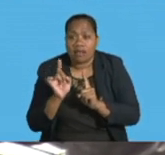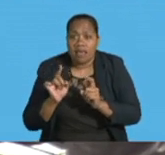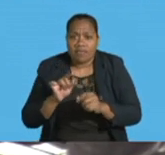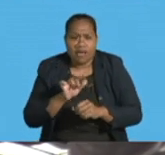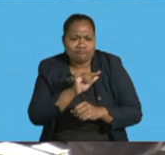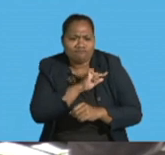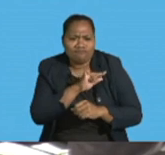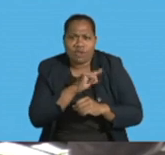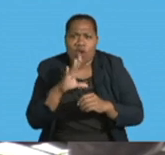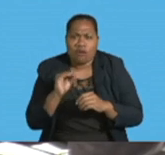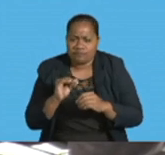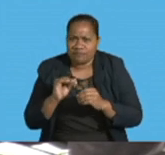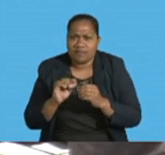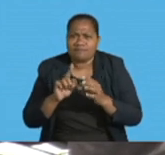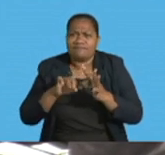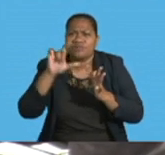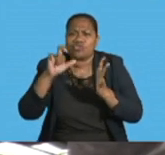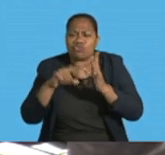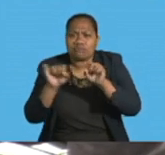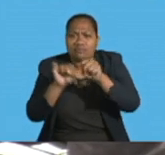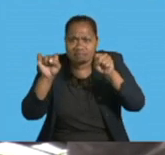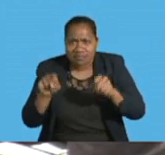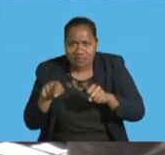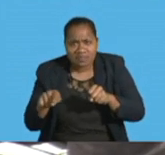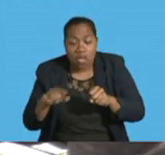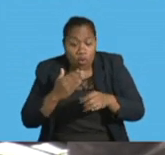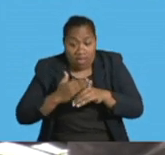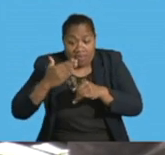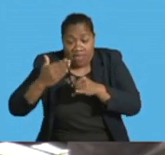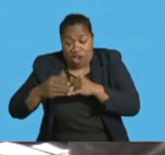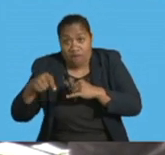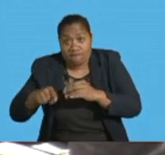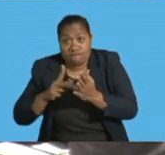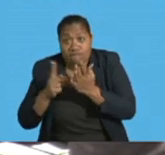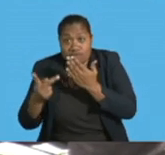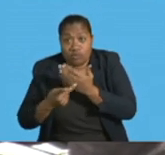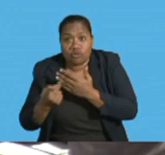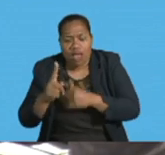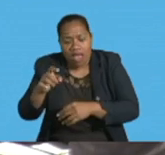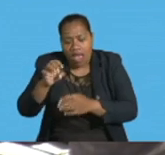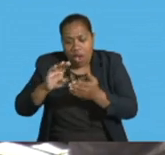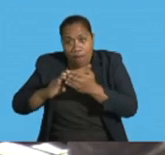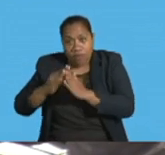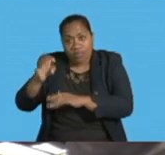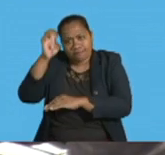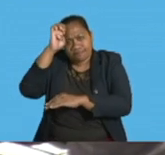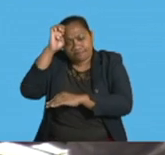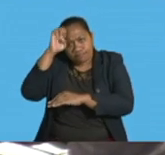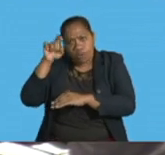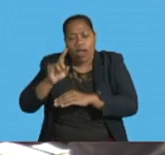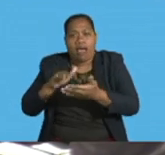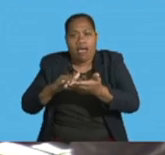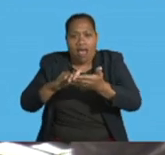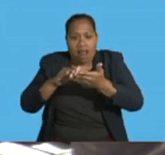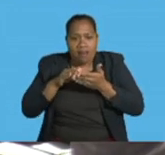ecosystems. Honorable Speaker say, by the end of this project, it is expected that the communities will help reduce the pressure from